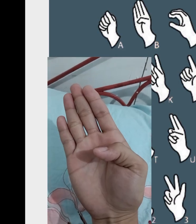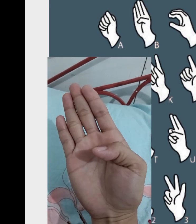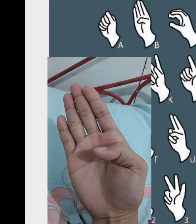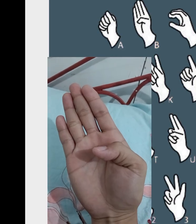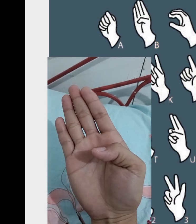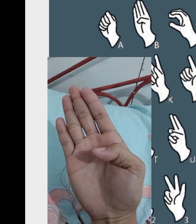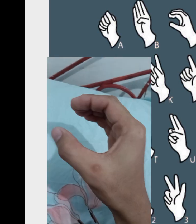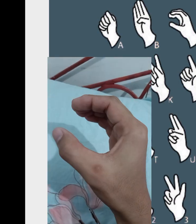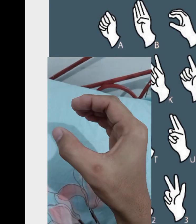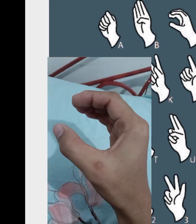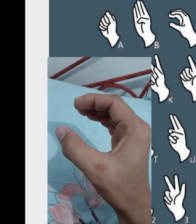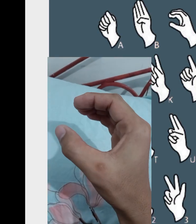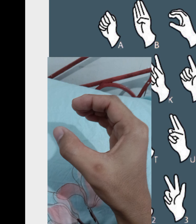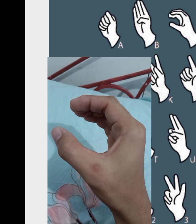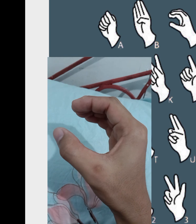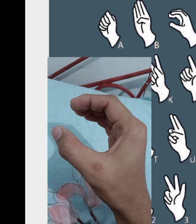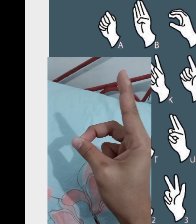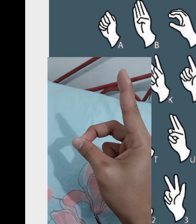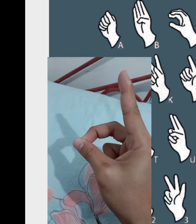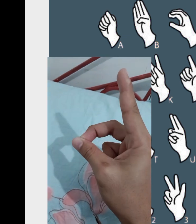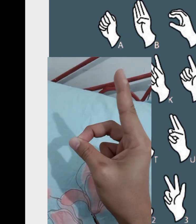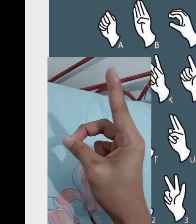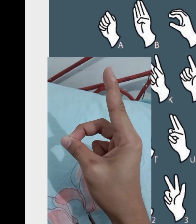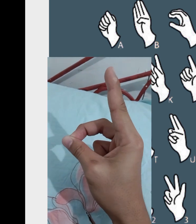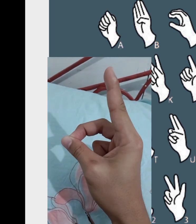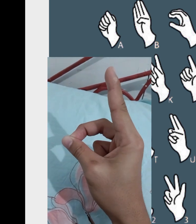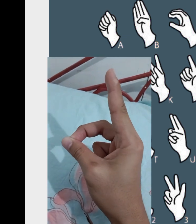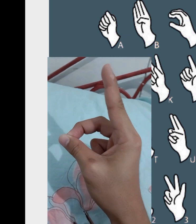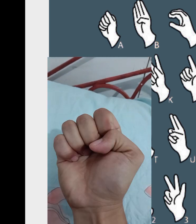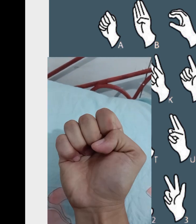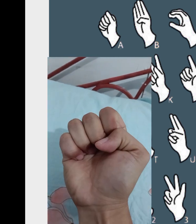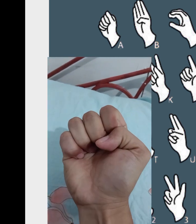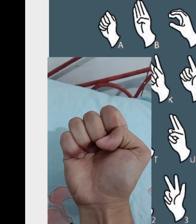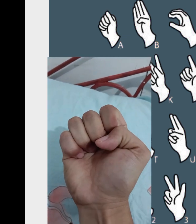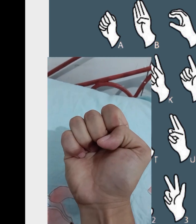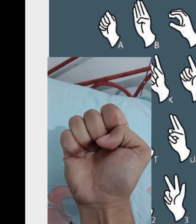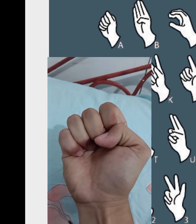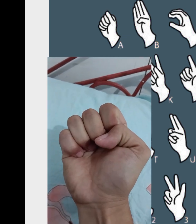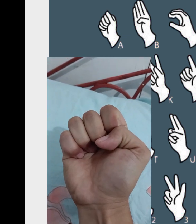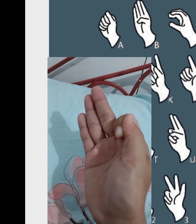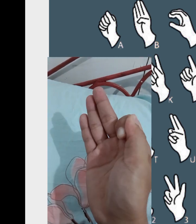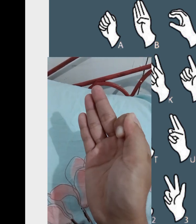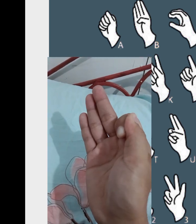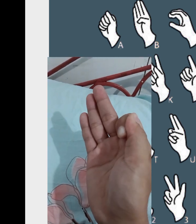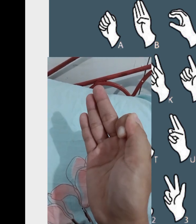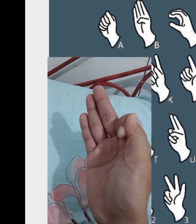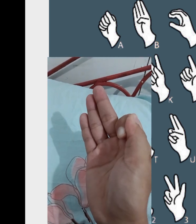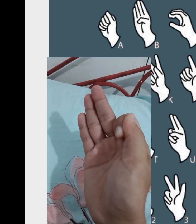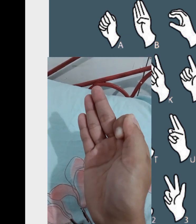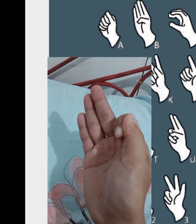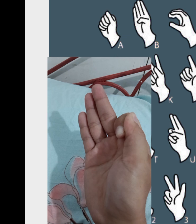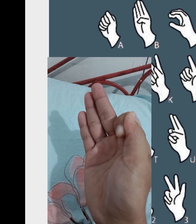B, C, D, E,